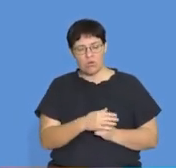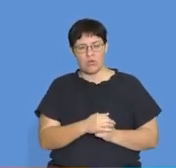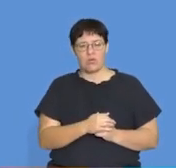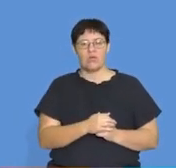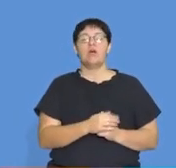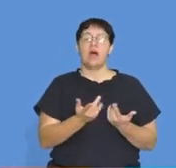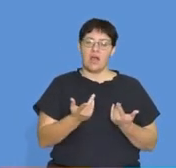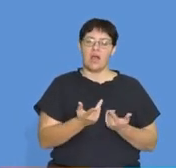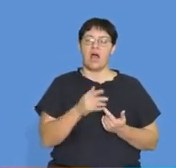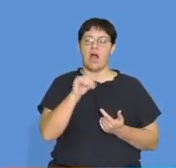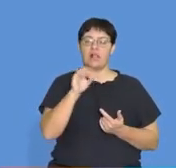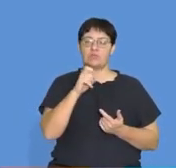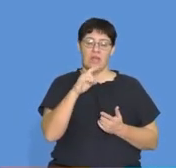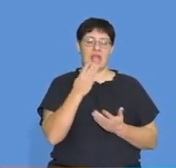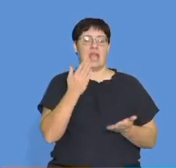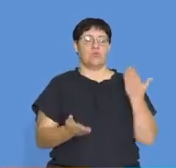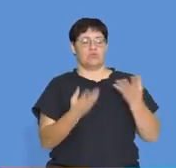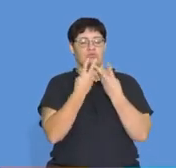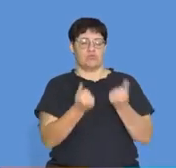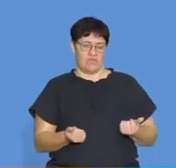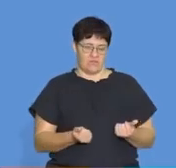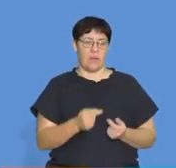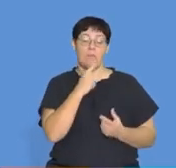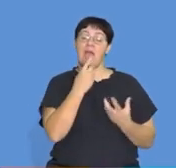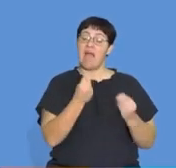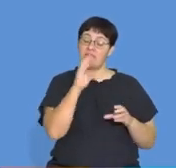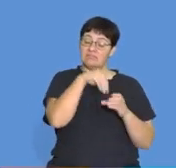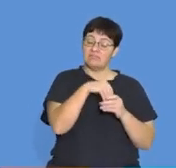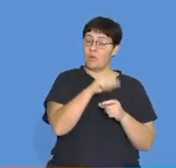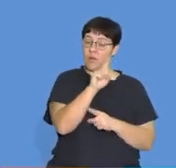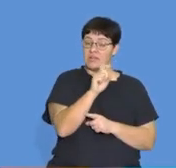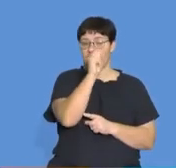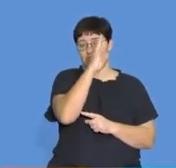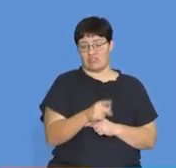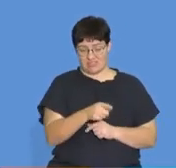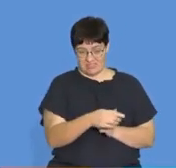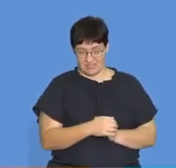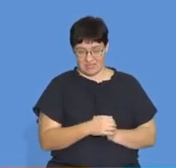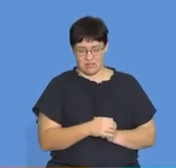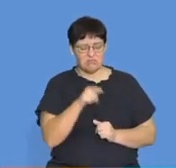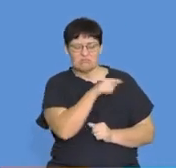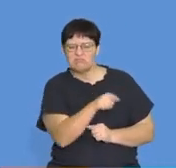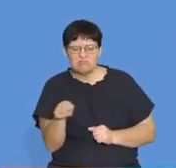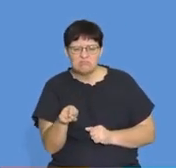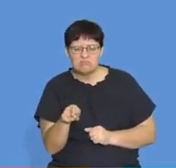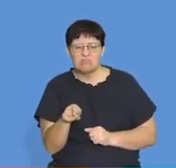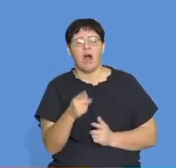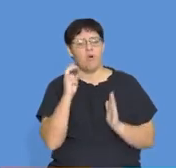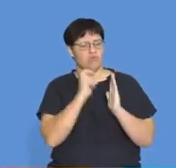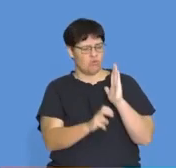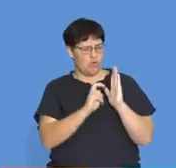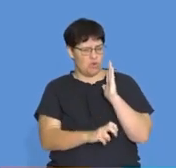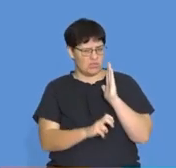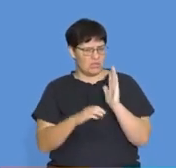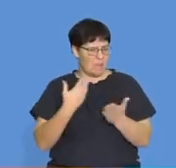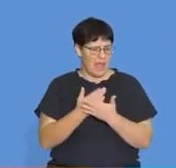solving algebraic equations that have fractions, right? And try to see how do we apply all these laws that